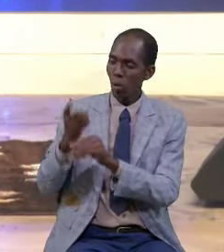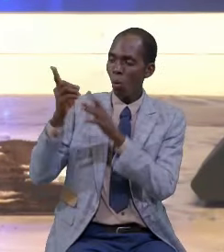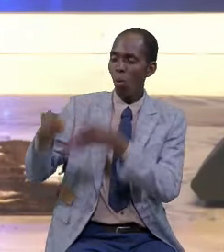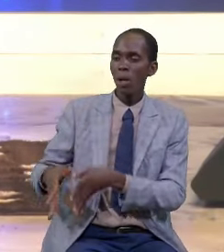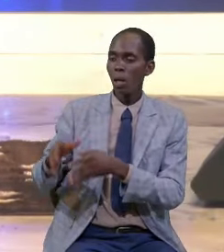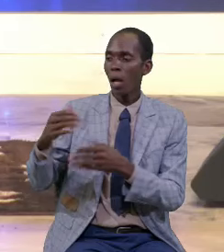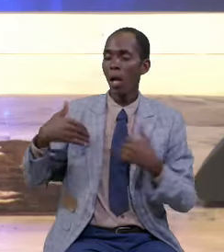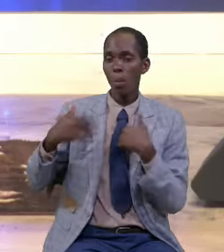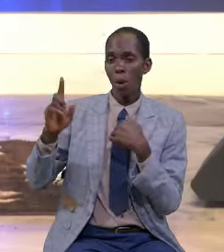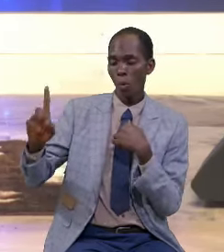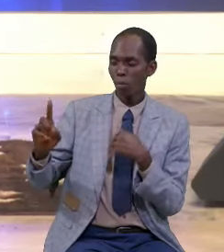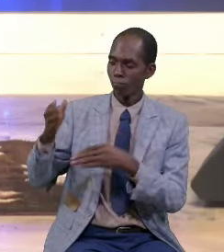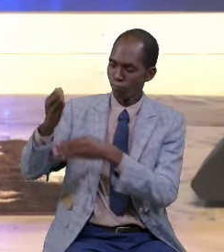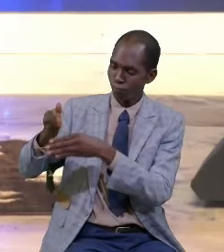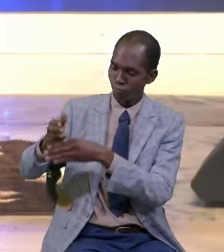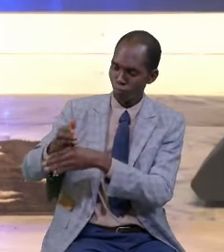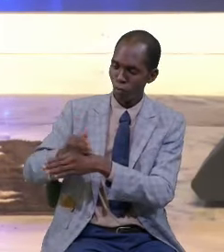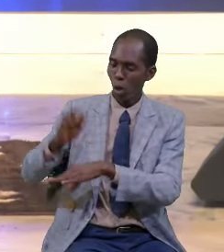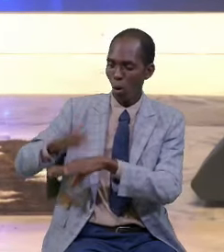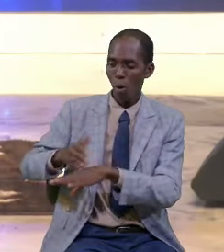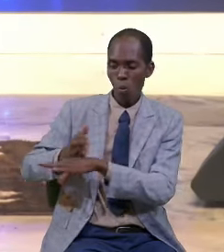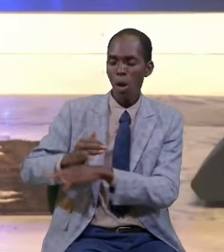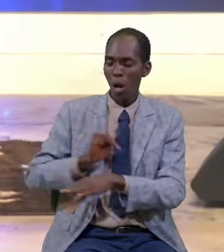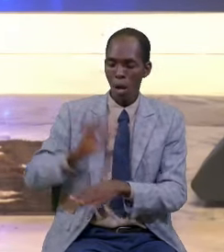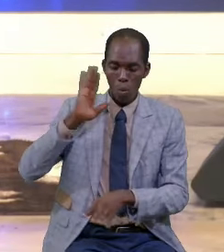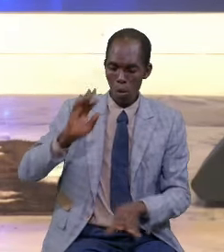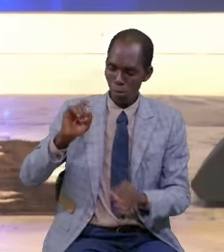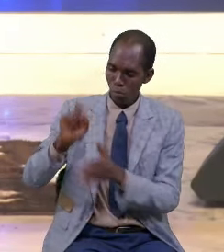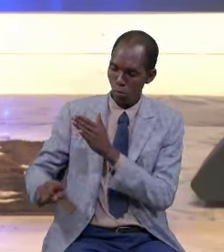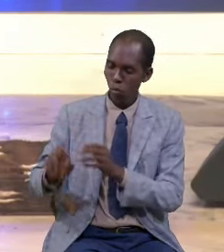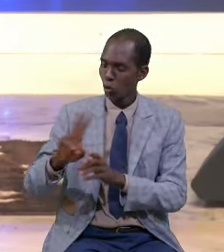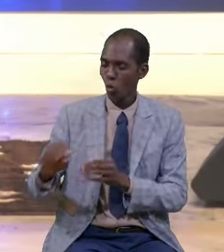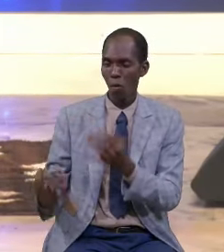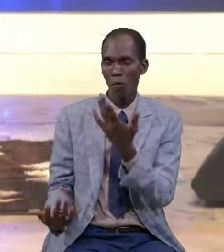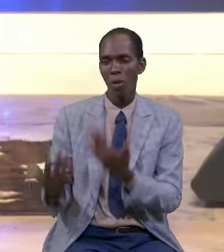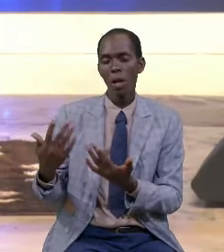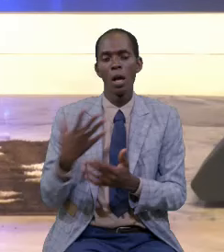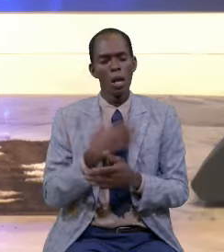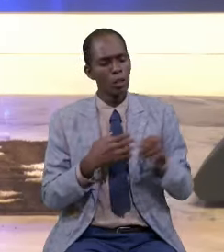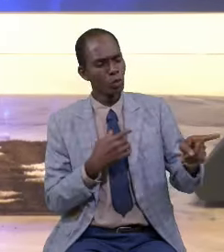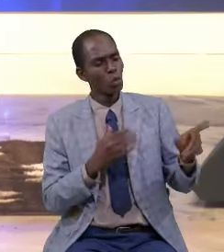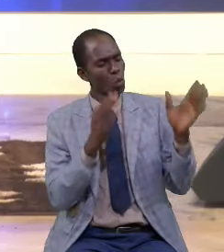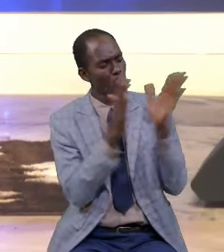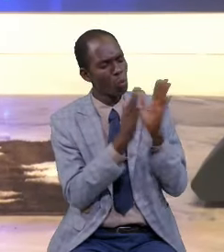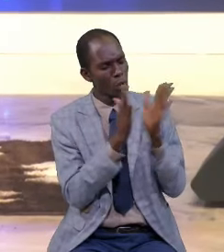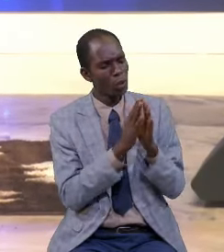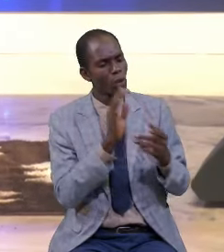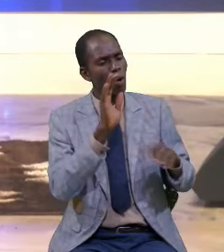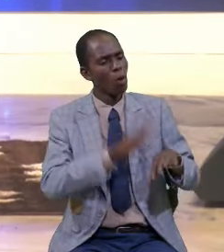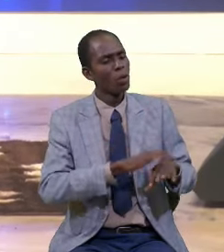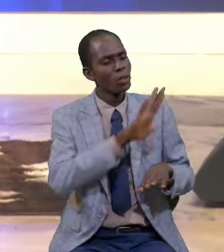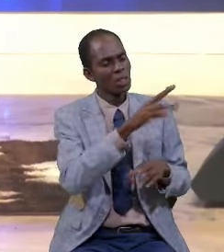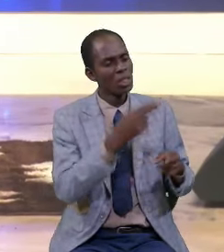on wood, and put no fire under, and call ye on the name of your gods, in the plural, many, many